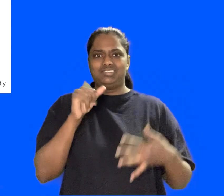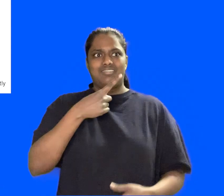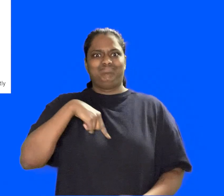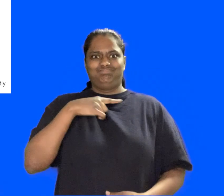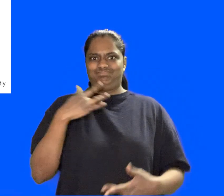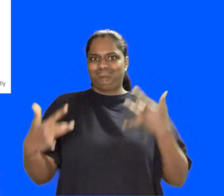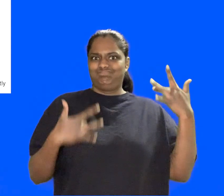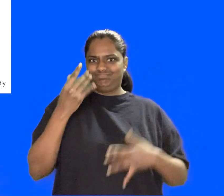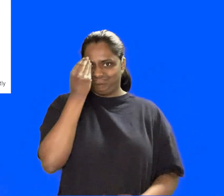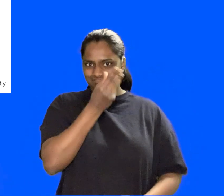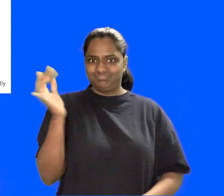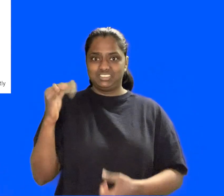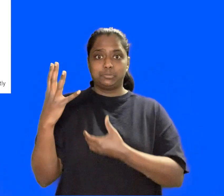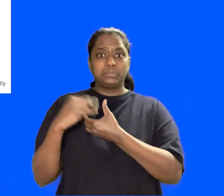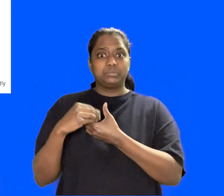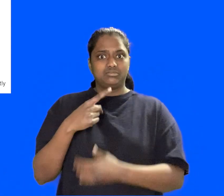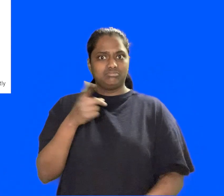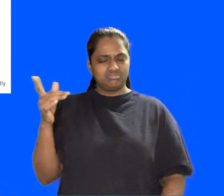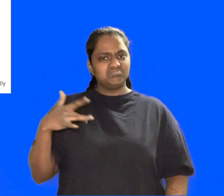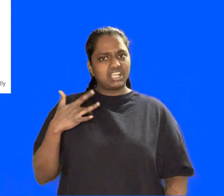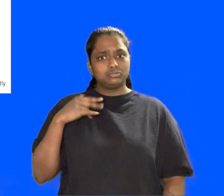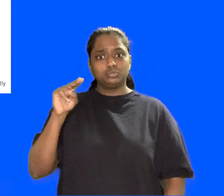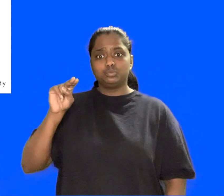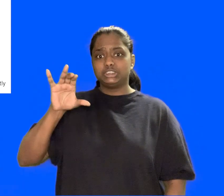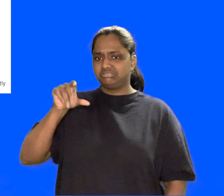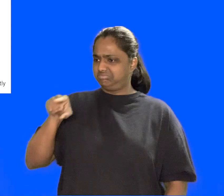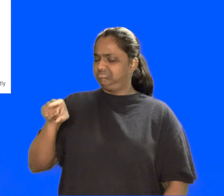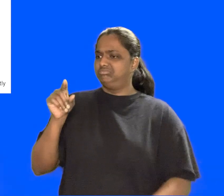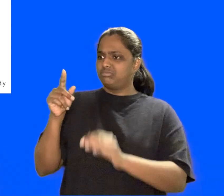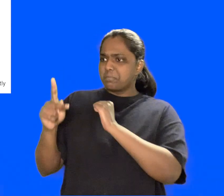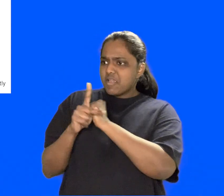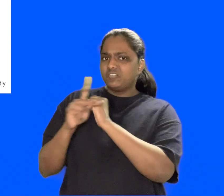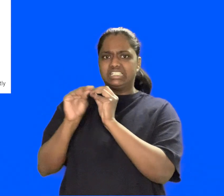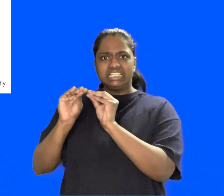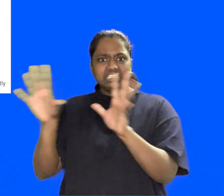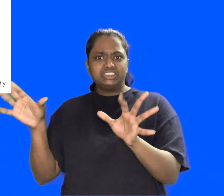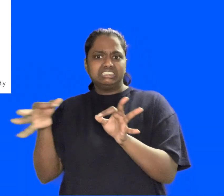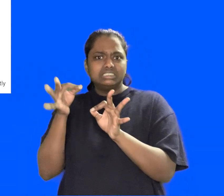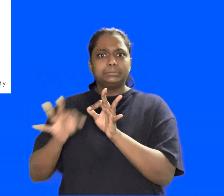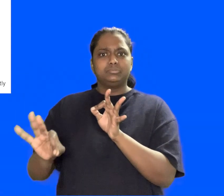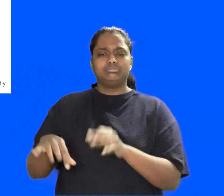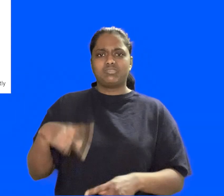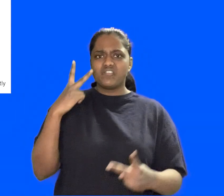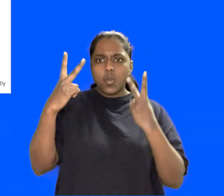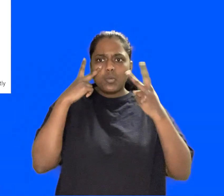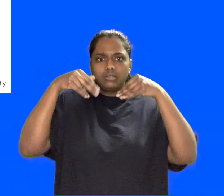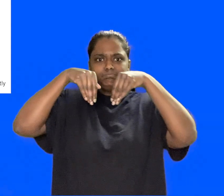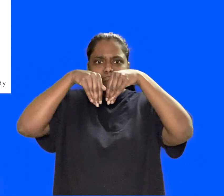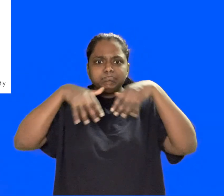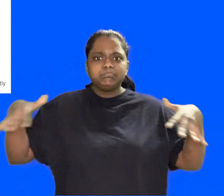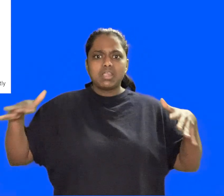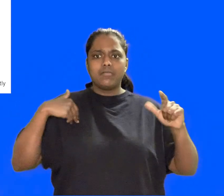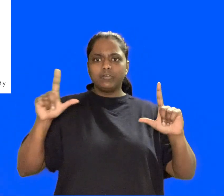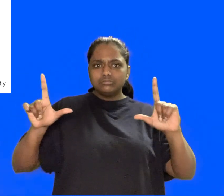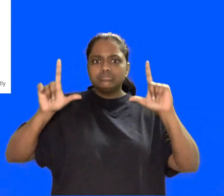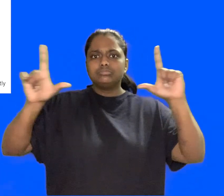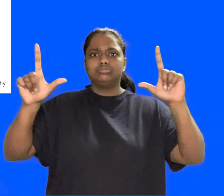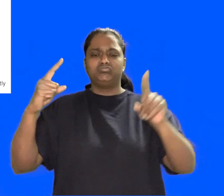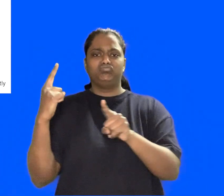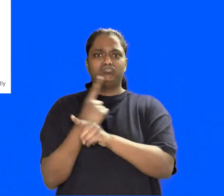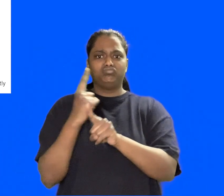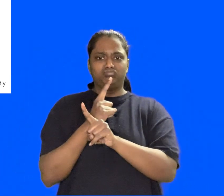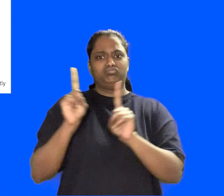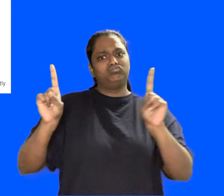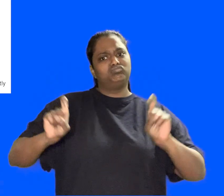But we also learned of areas for iteration and further reflection in further iterations of Network